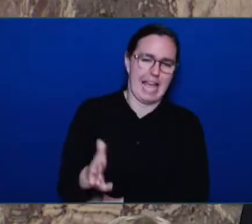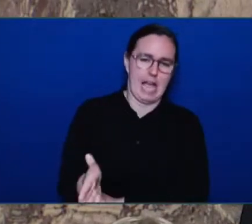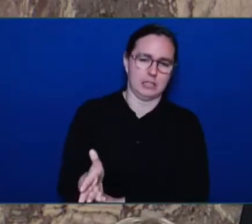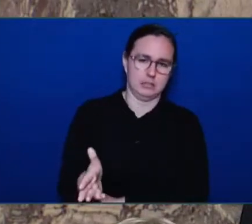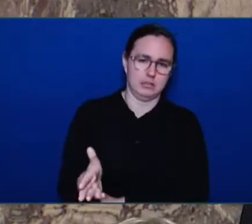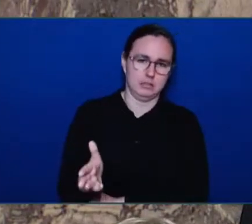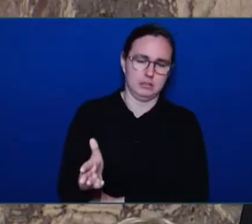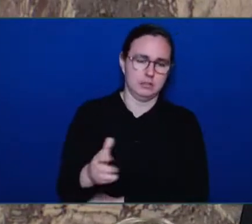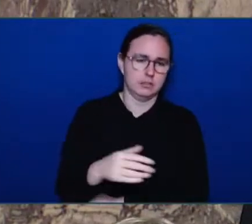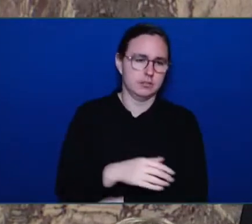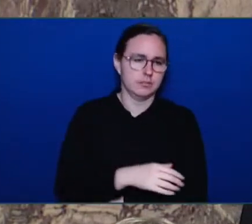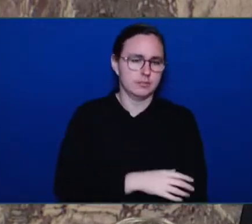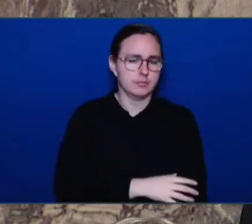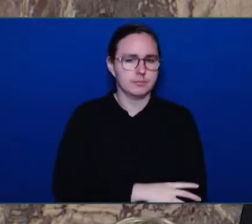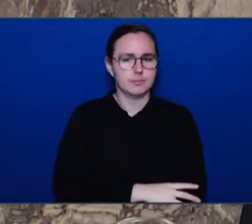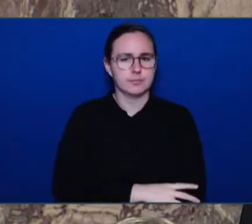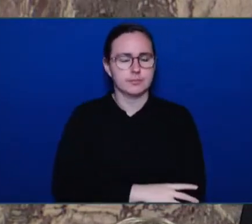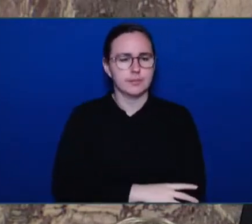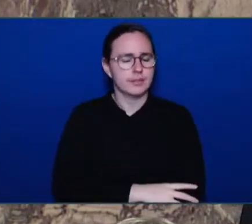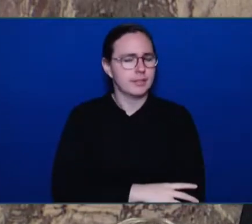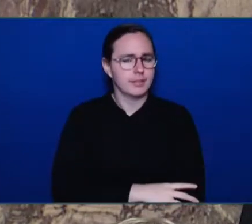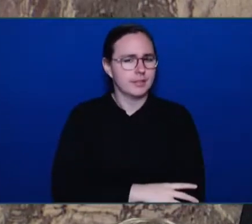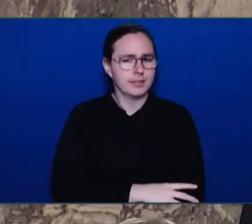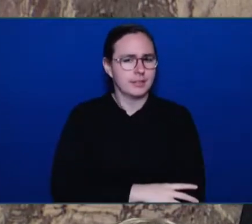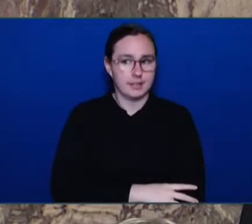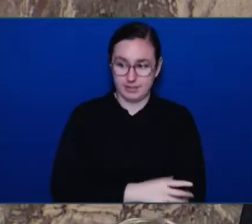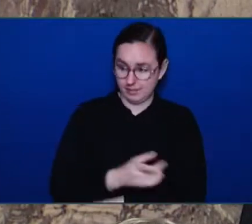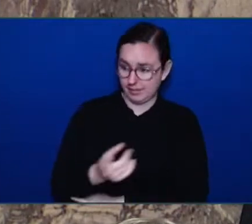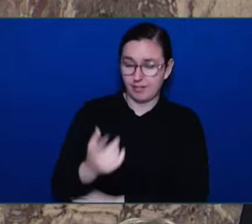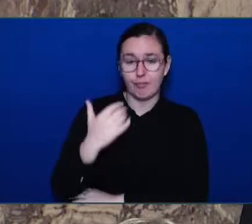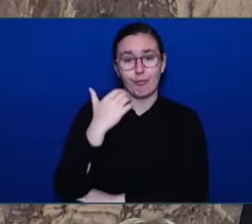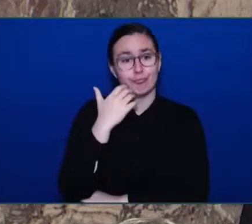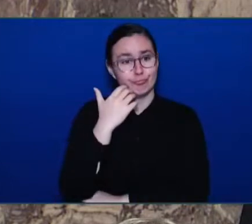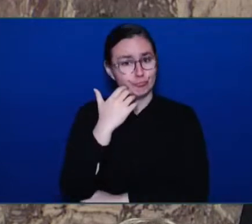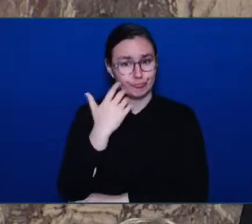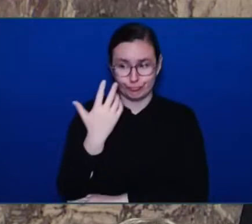I mean, we can't live through another report if that's what the minister's thinking.